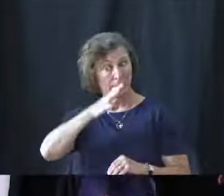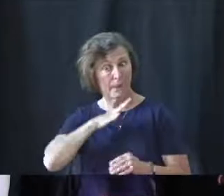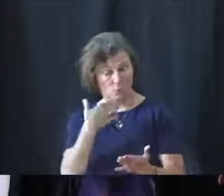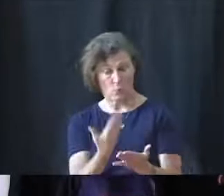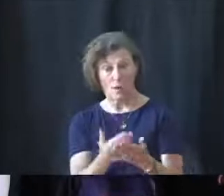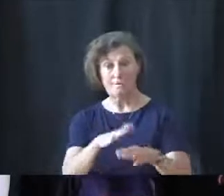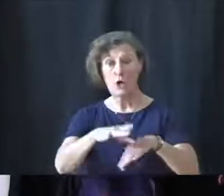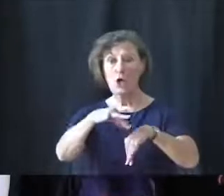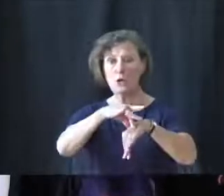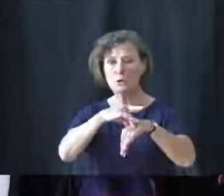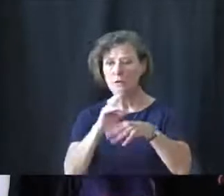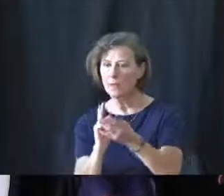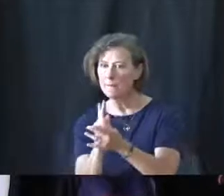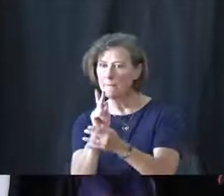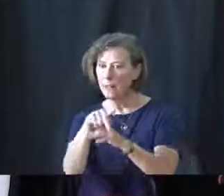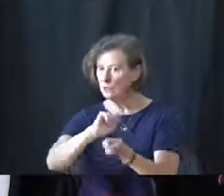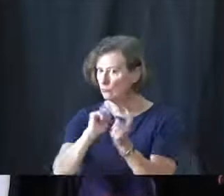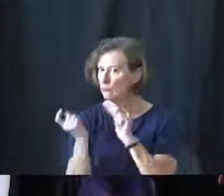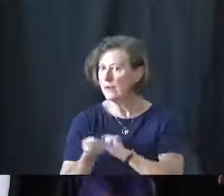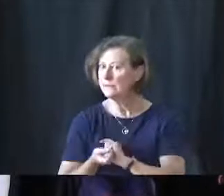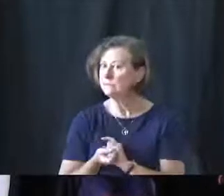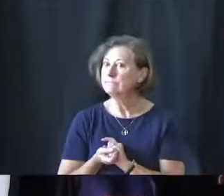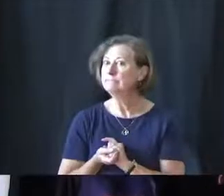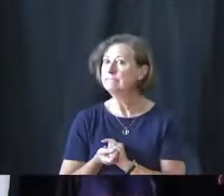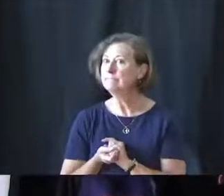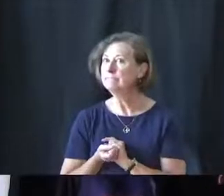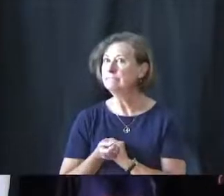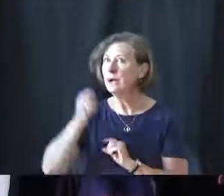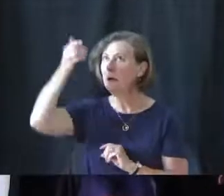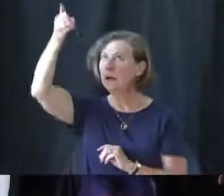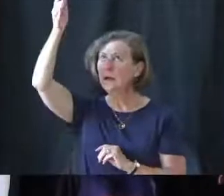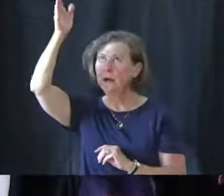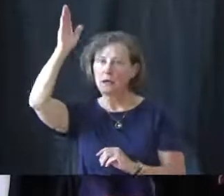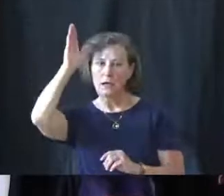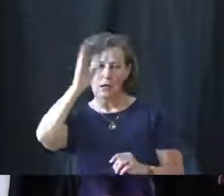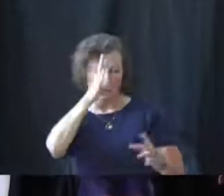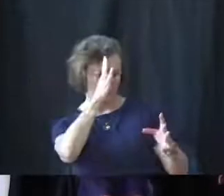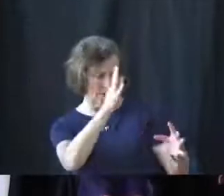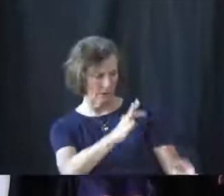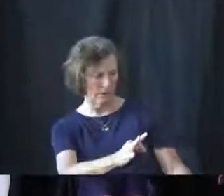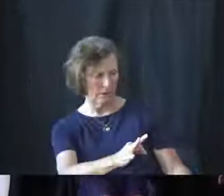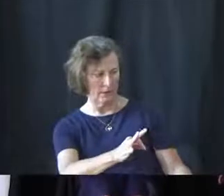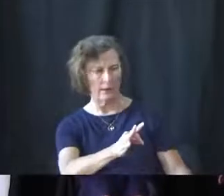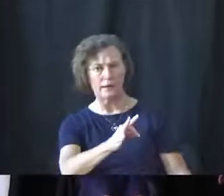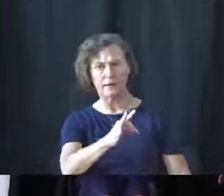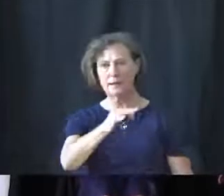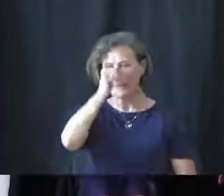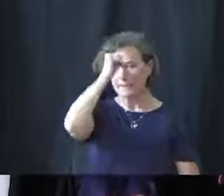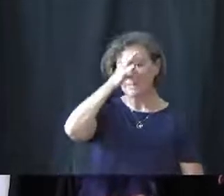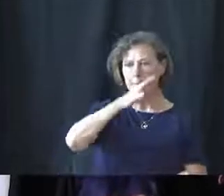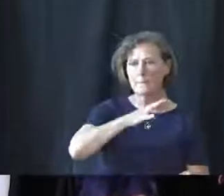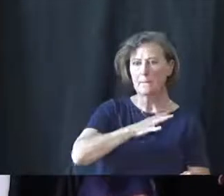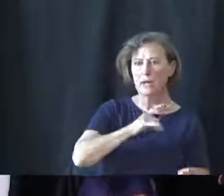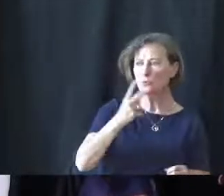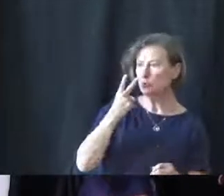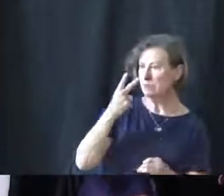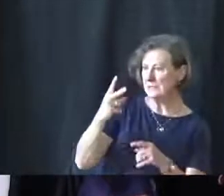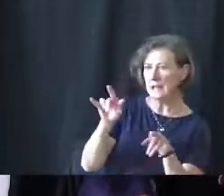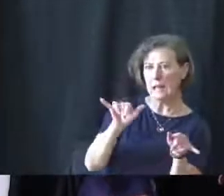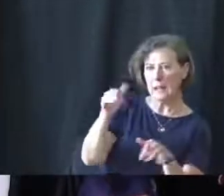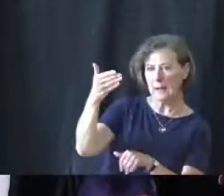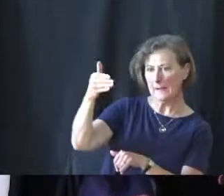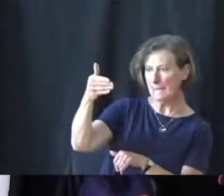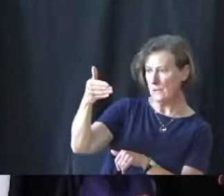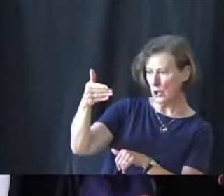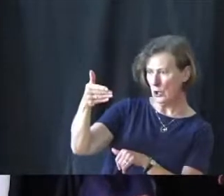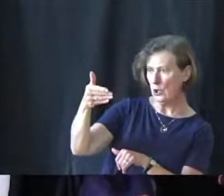the plants were transformed. God willed that men should see, as in a mirror, a